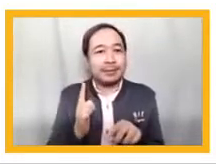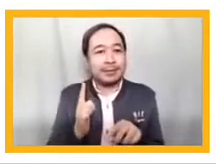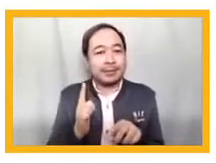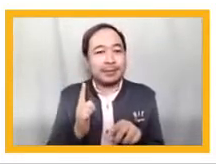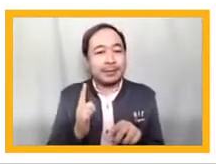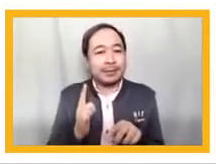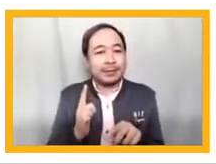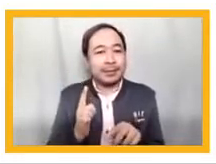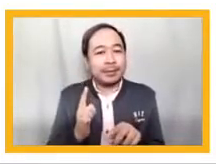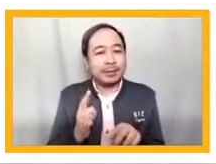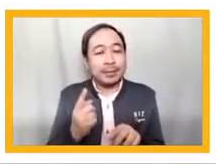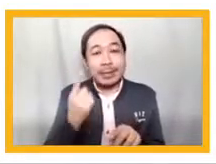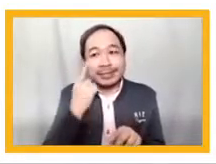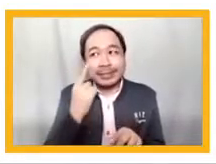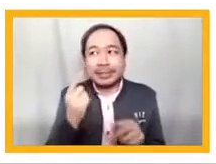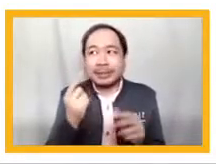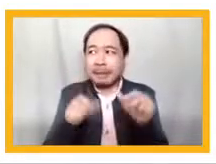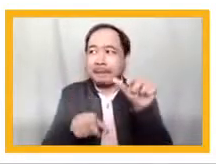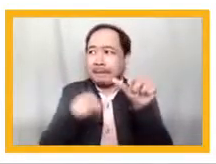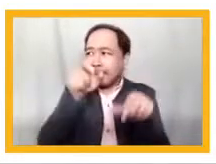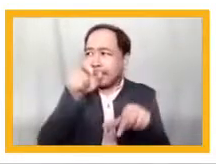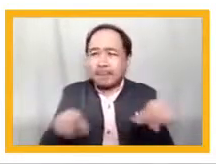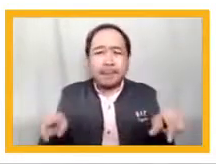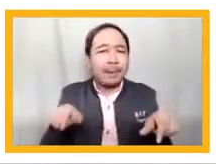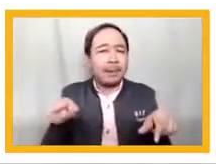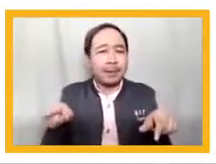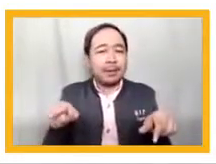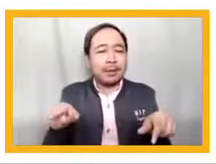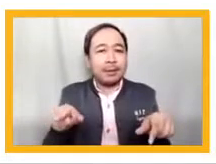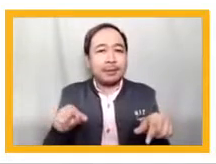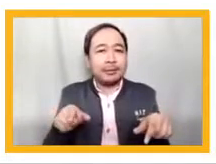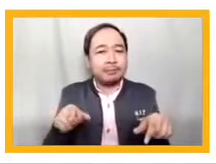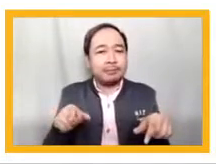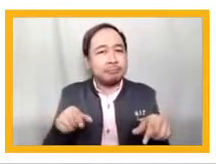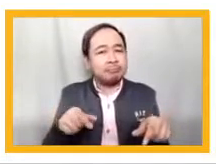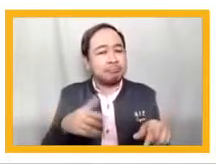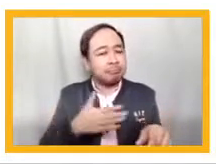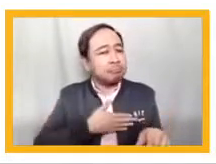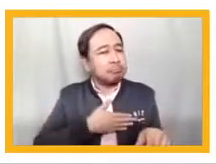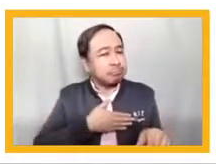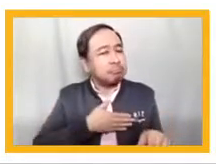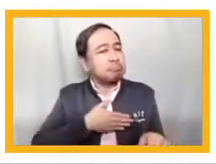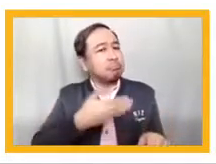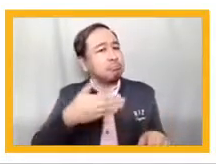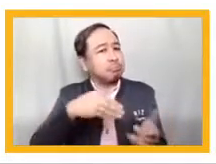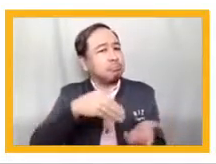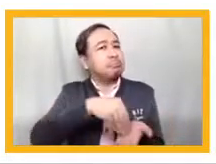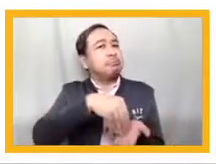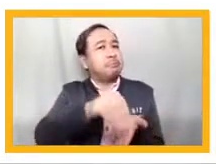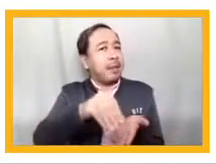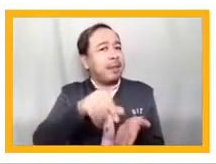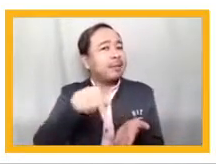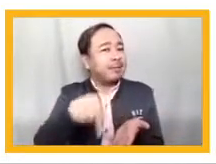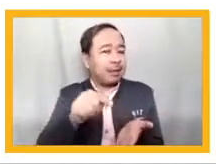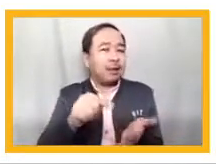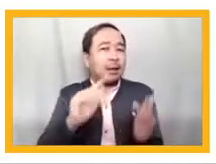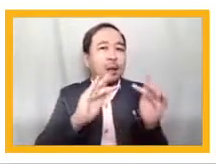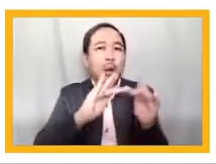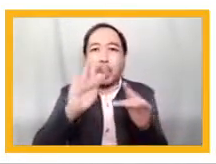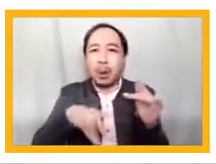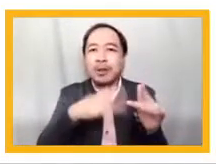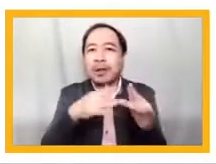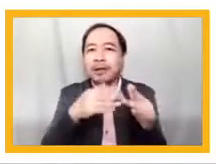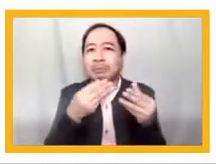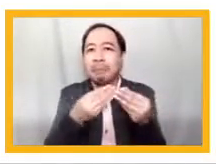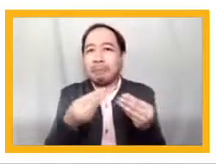we see that the people, the client, are ready to pay for using the online platform. So I